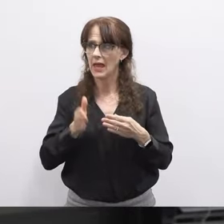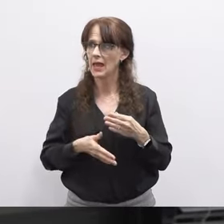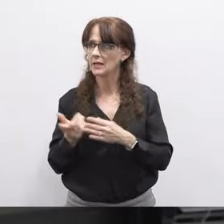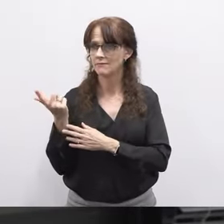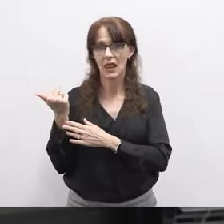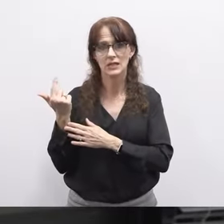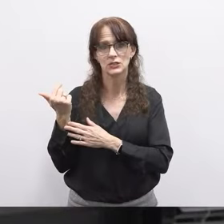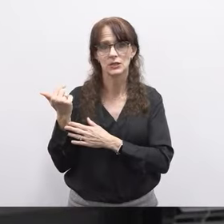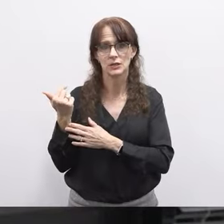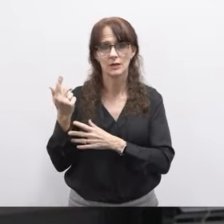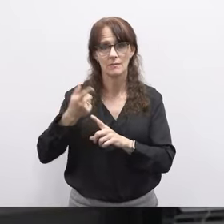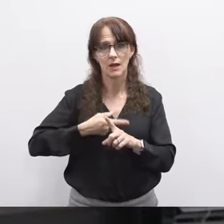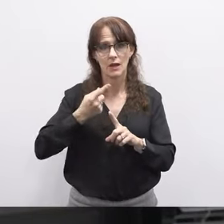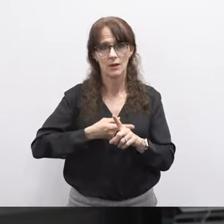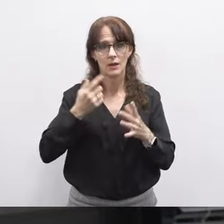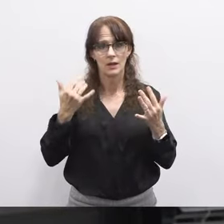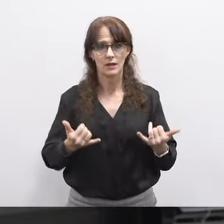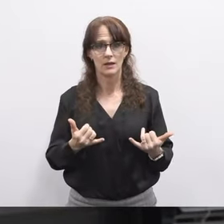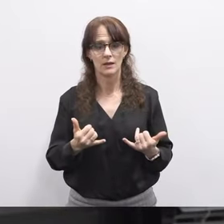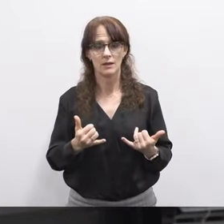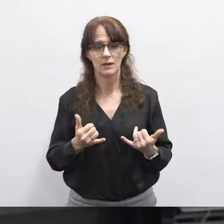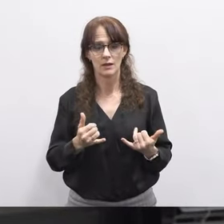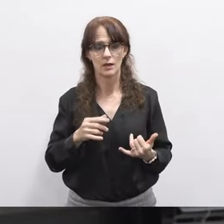year. My rent is now